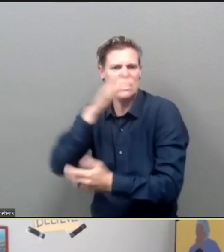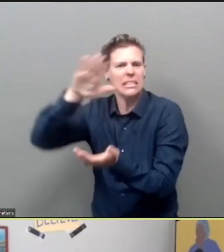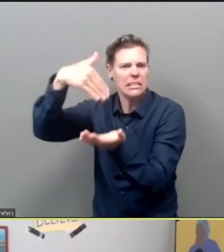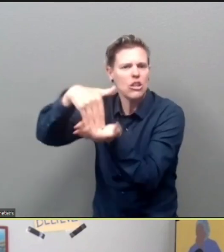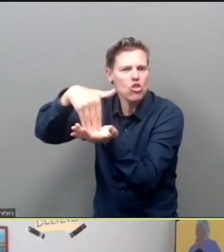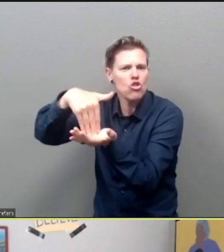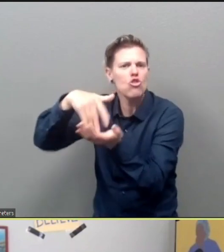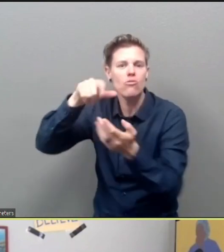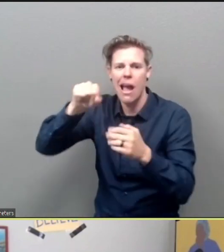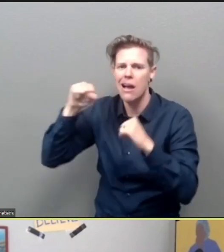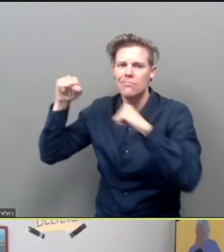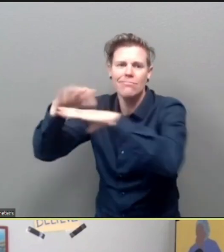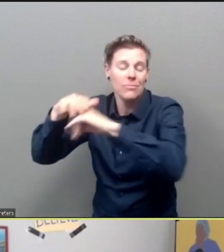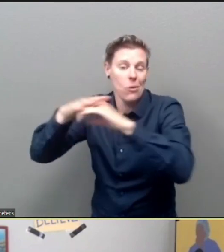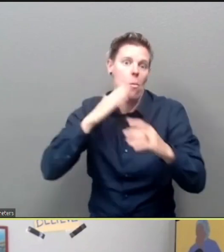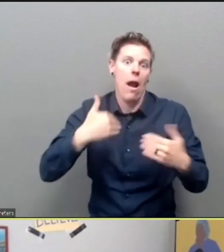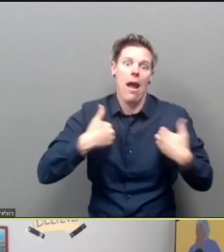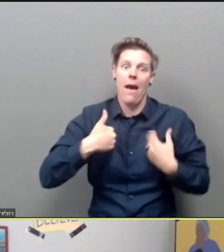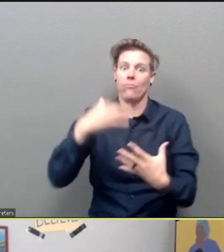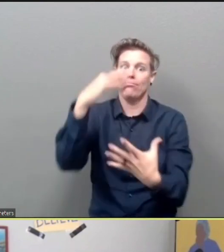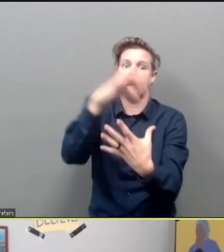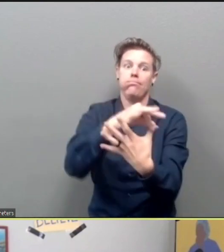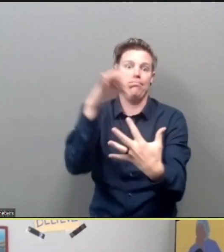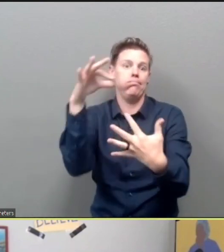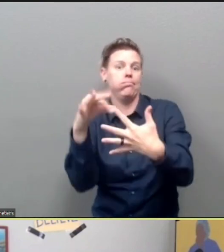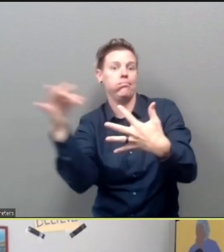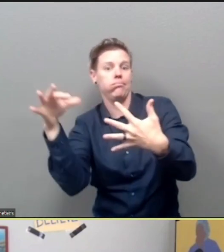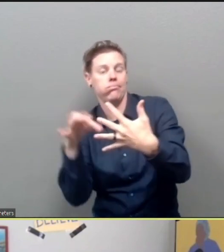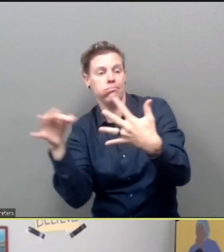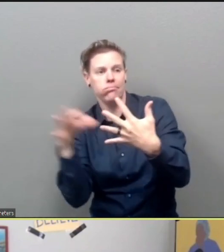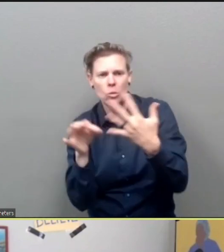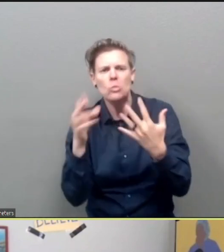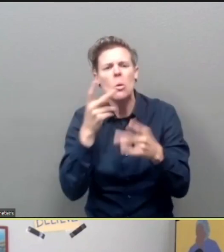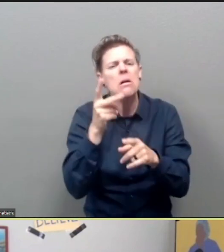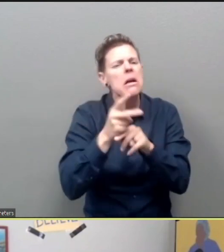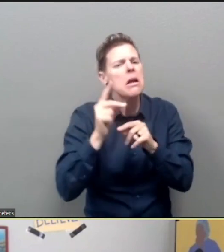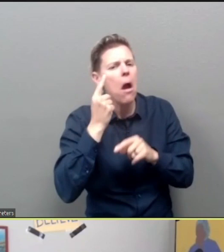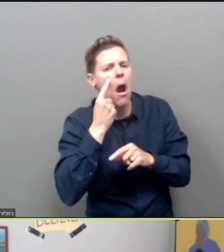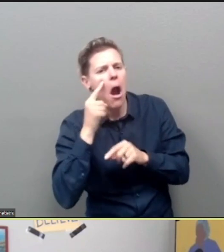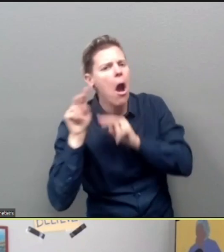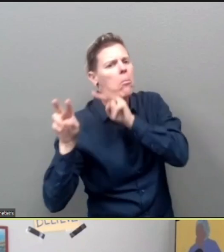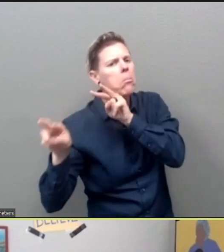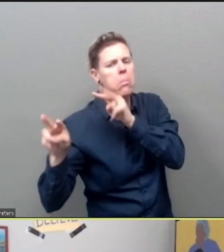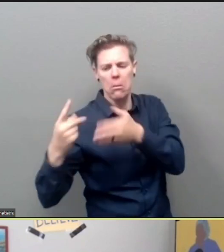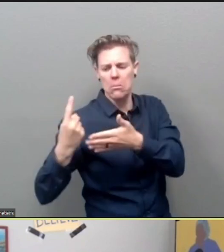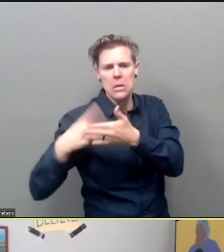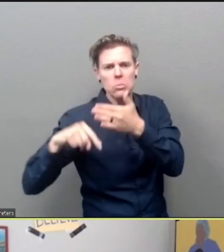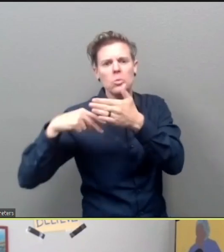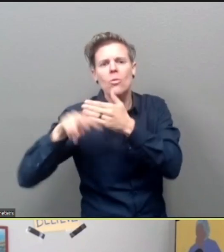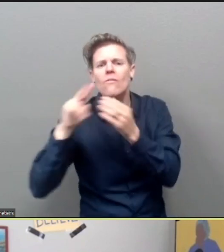hoping we'll be tracking that in the next few weeks to make sure we can meet that demand.